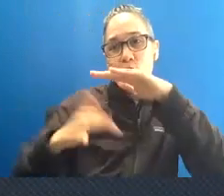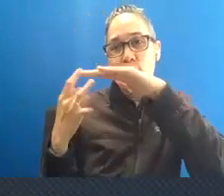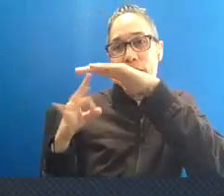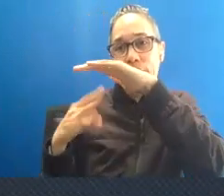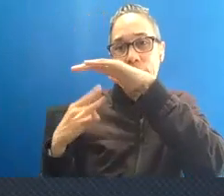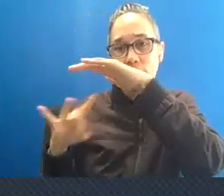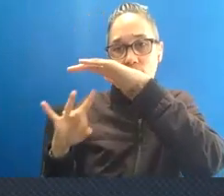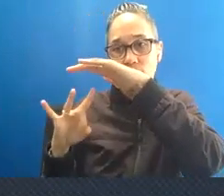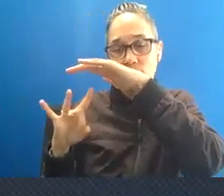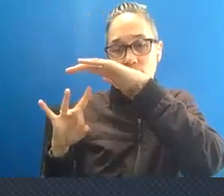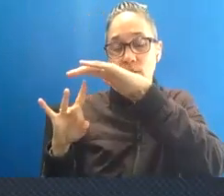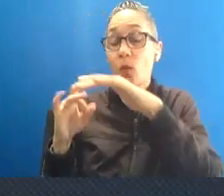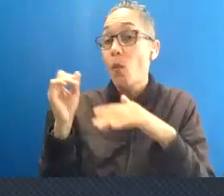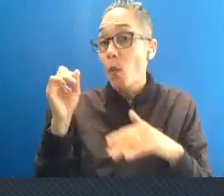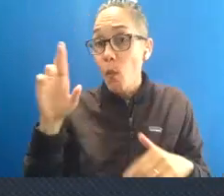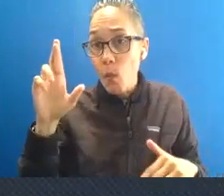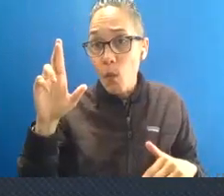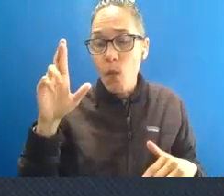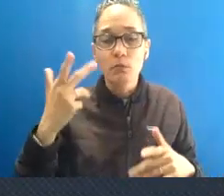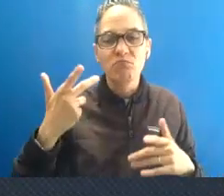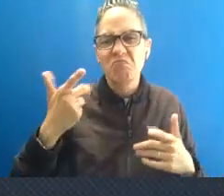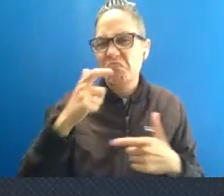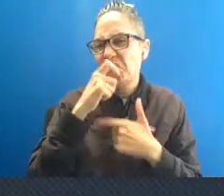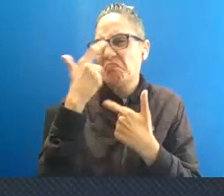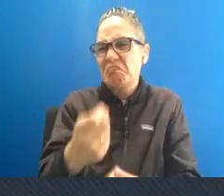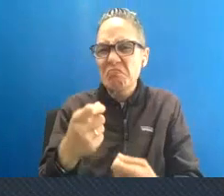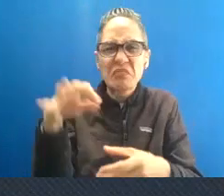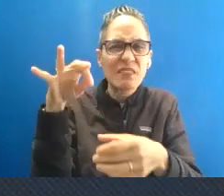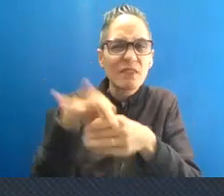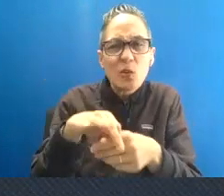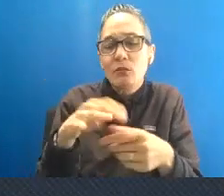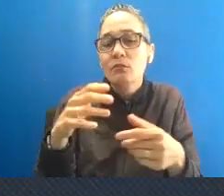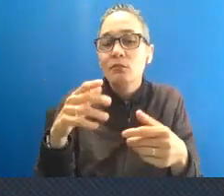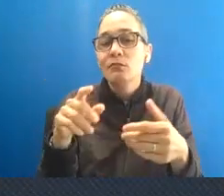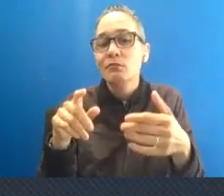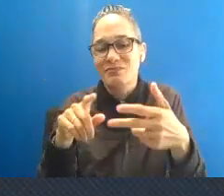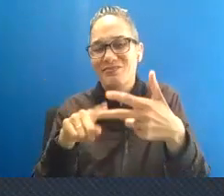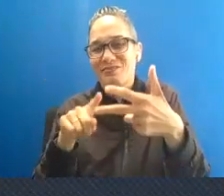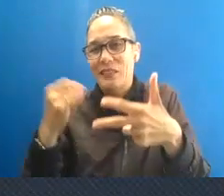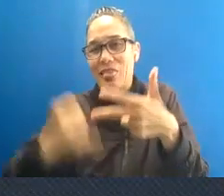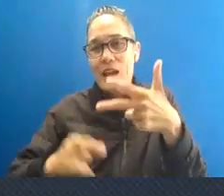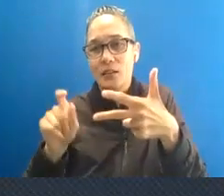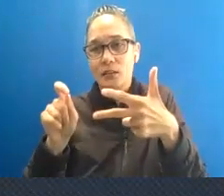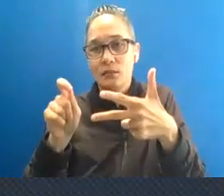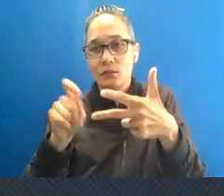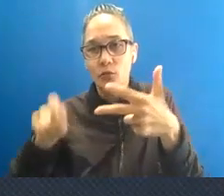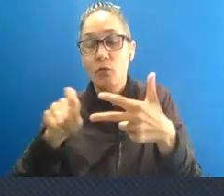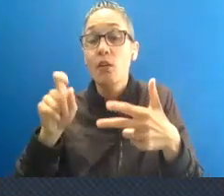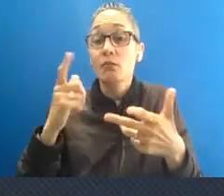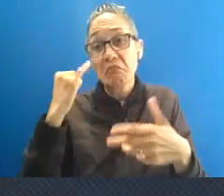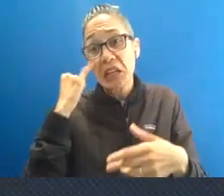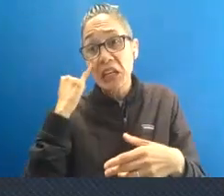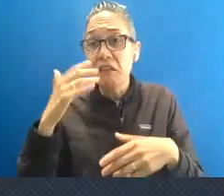18 or you're not interested in voting, you'll select the last circle. However, if you're